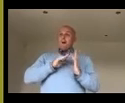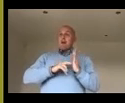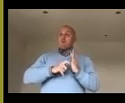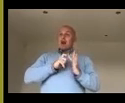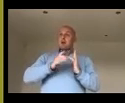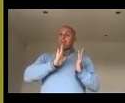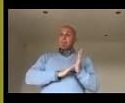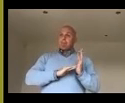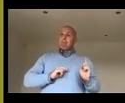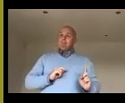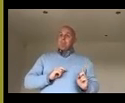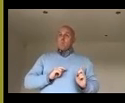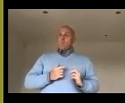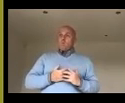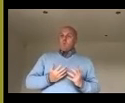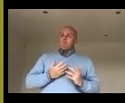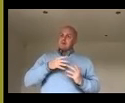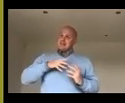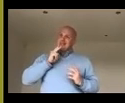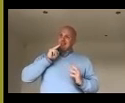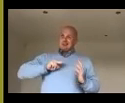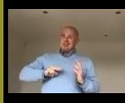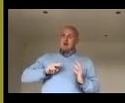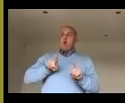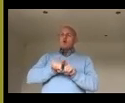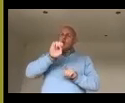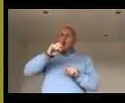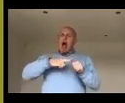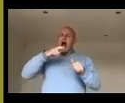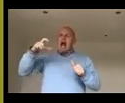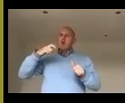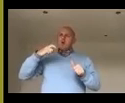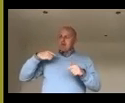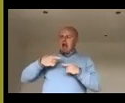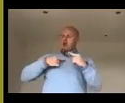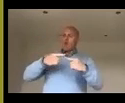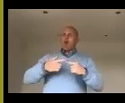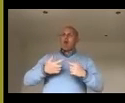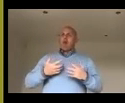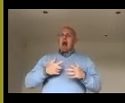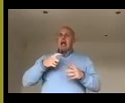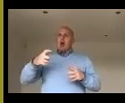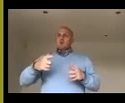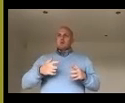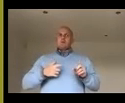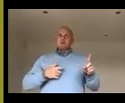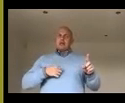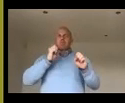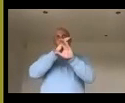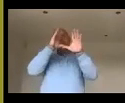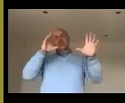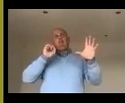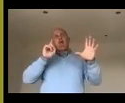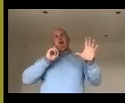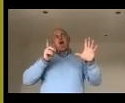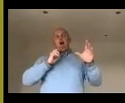articles. We need to see your annual accounts. It gives us a useful picture of what money is spent, and we need to